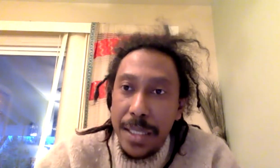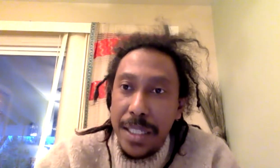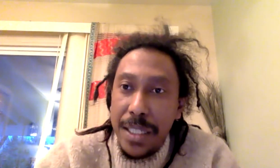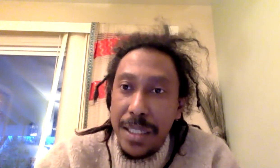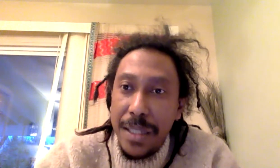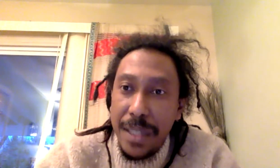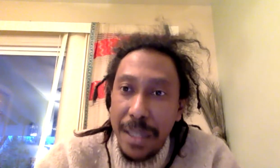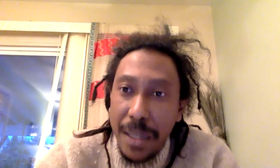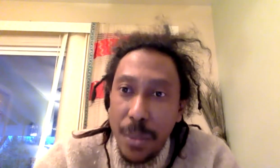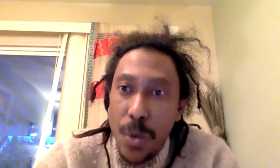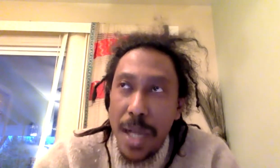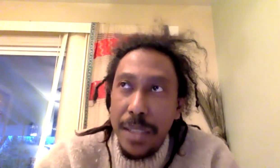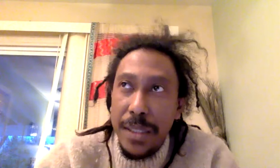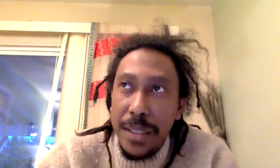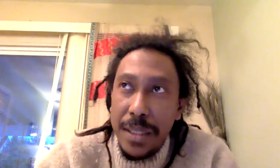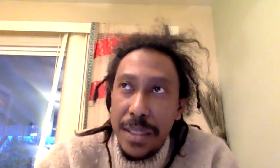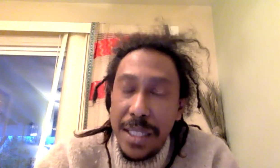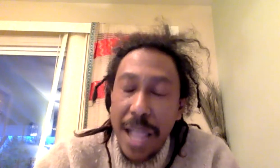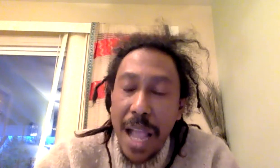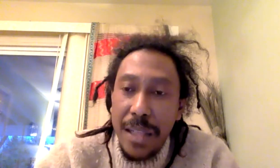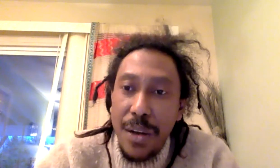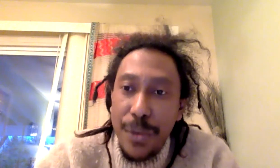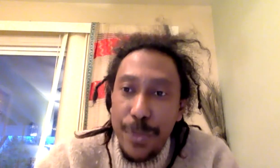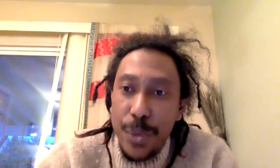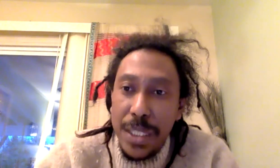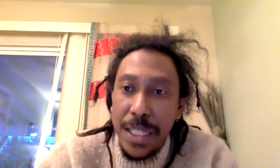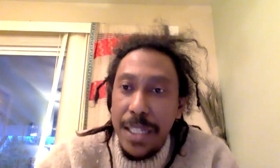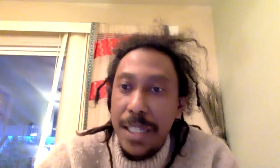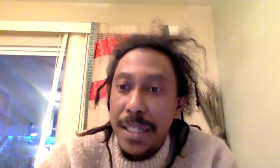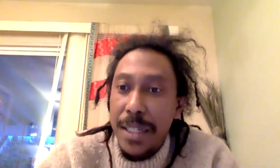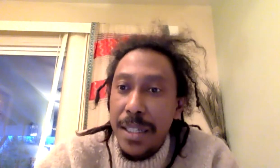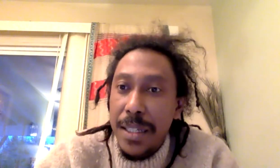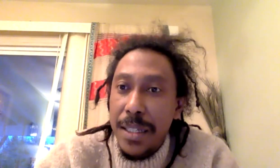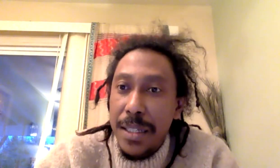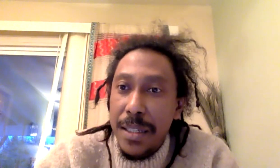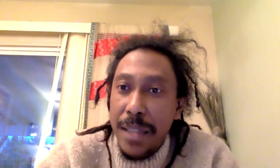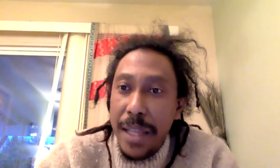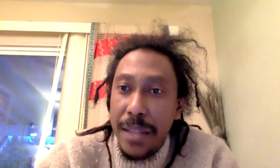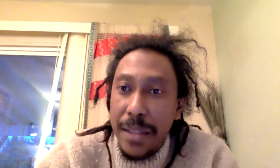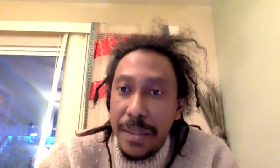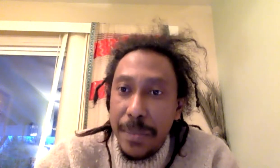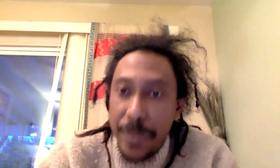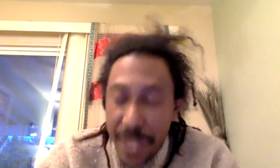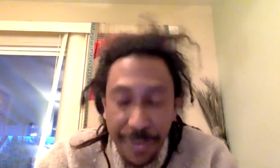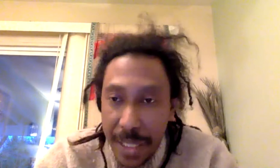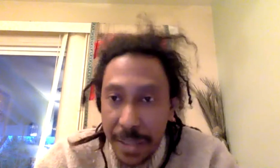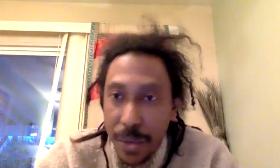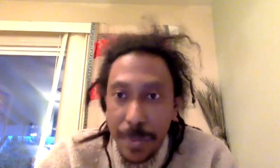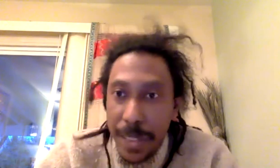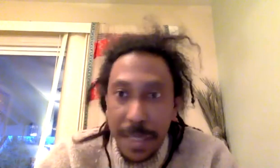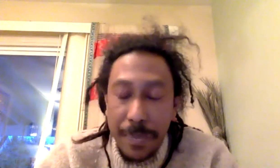represent a one style of music and